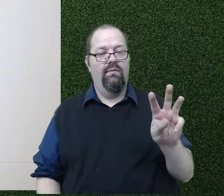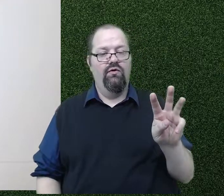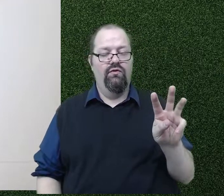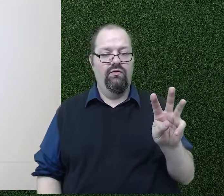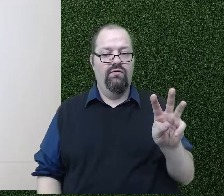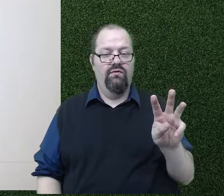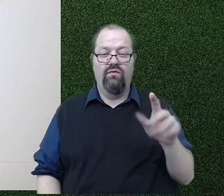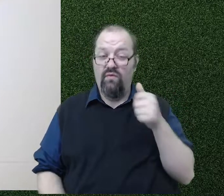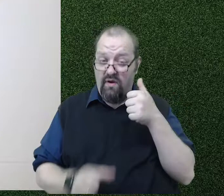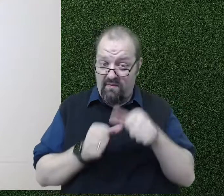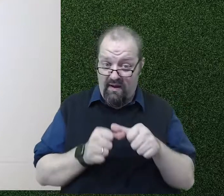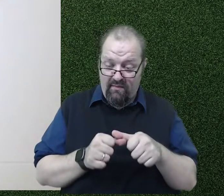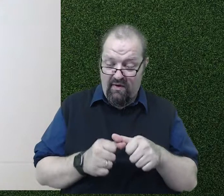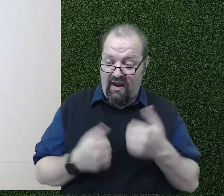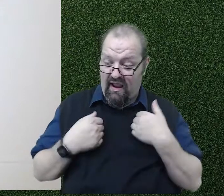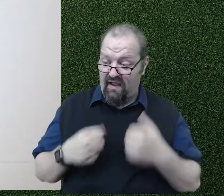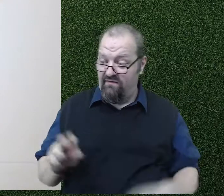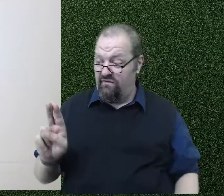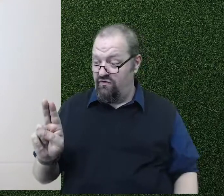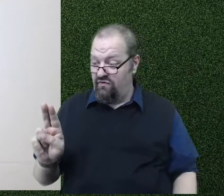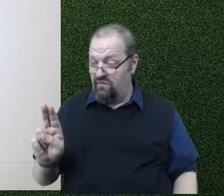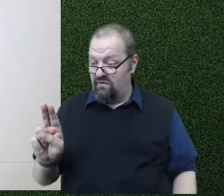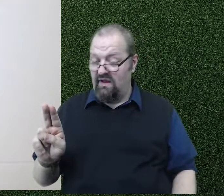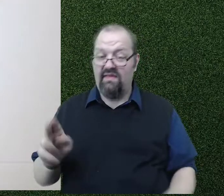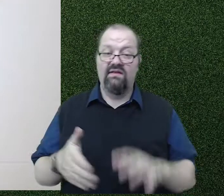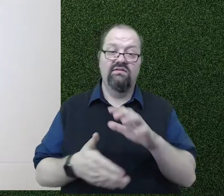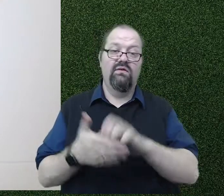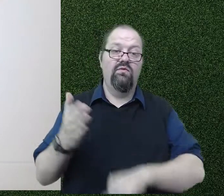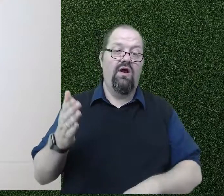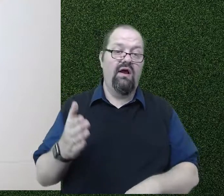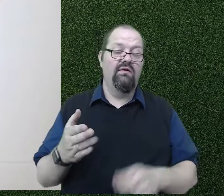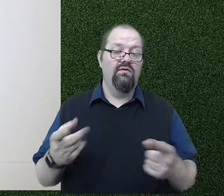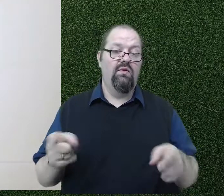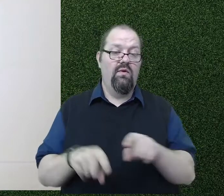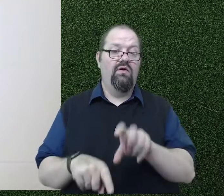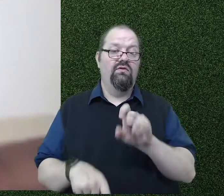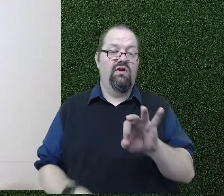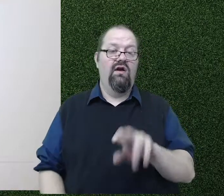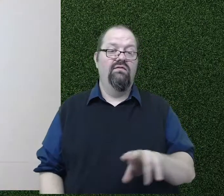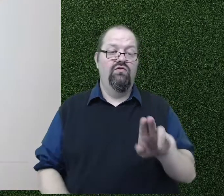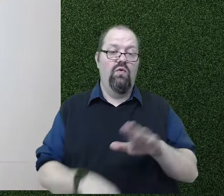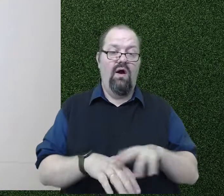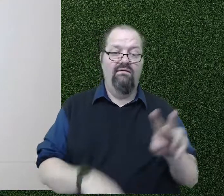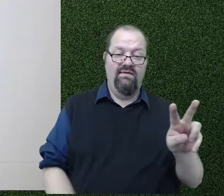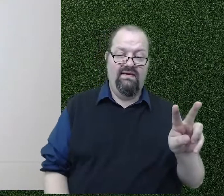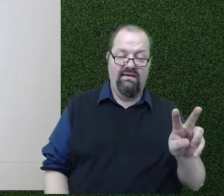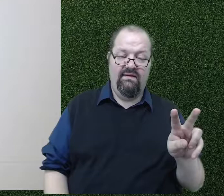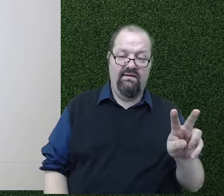remember we take U and we subtract the projection of U onto V.